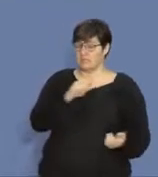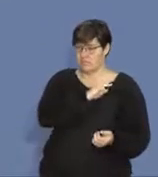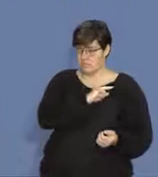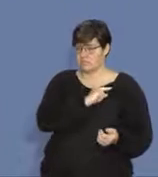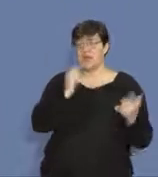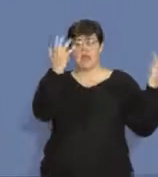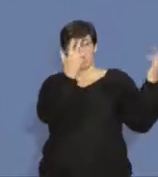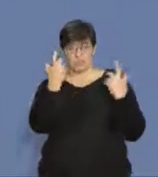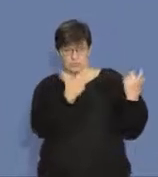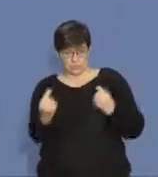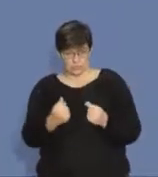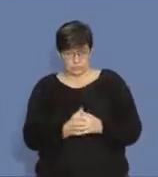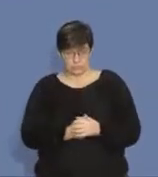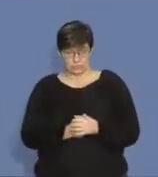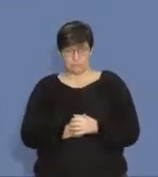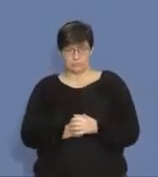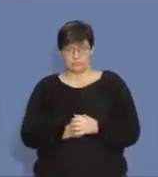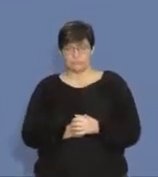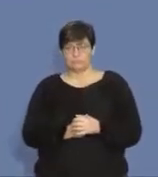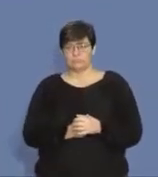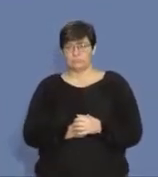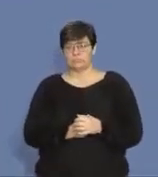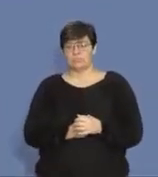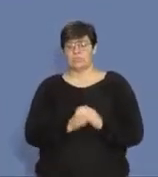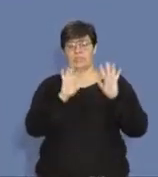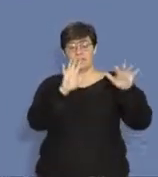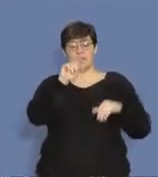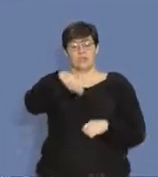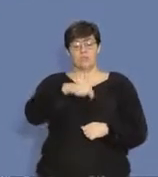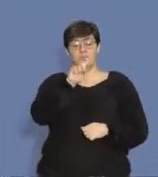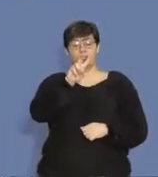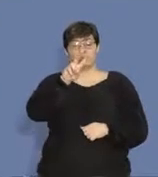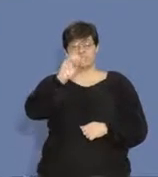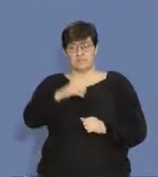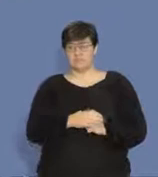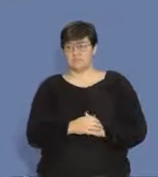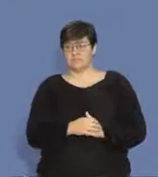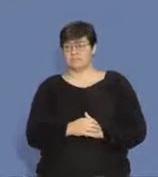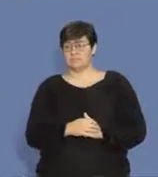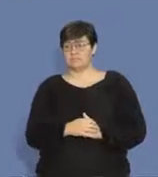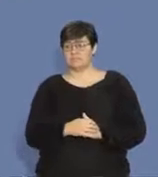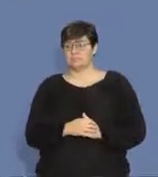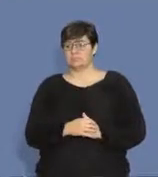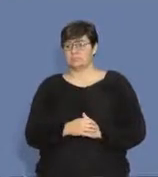calculation. Take your 10,120. Okay, here we go.